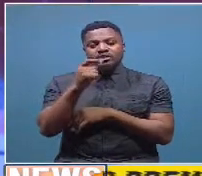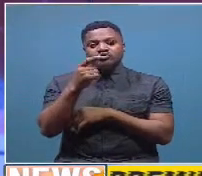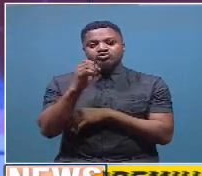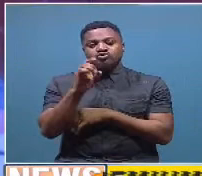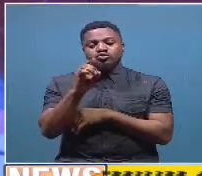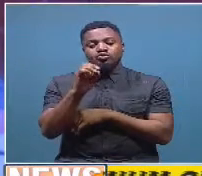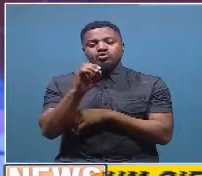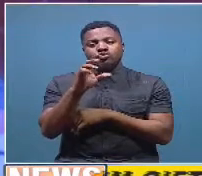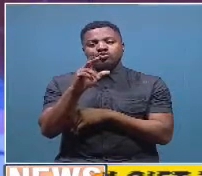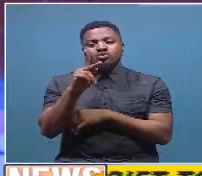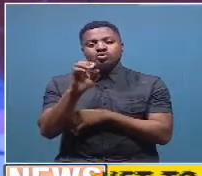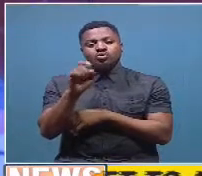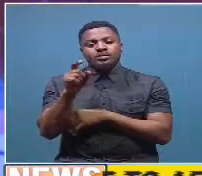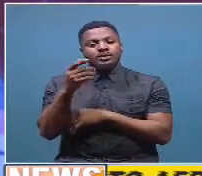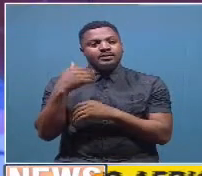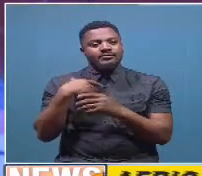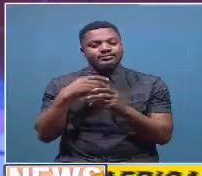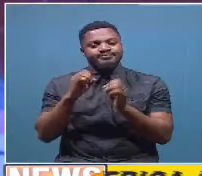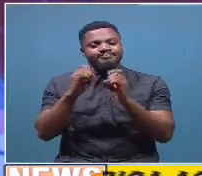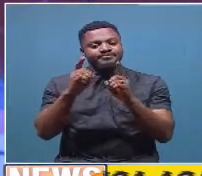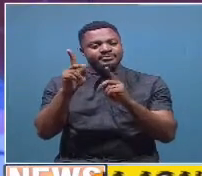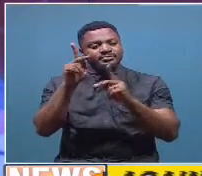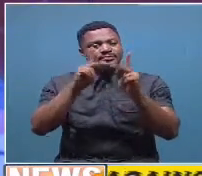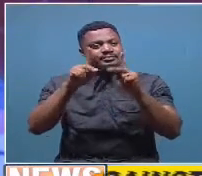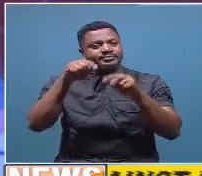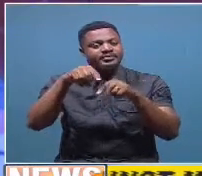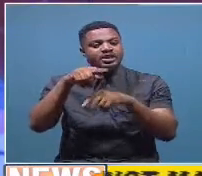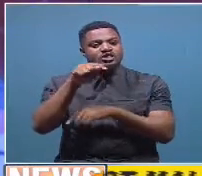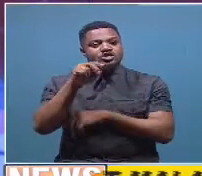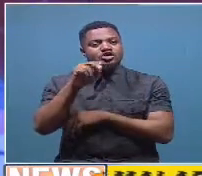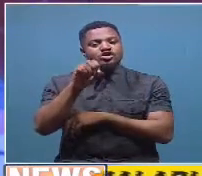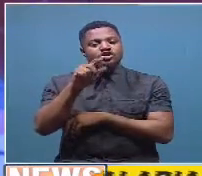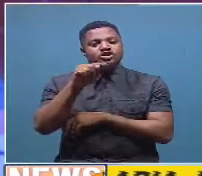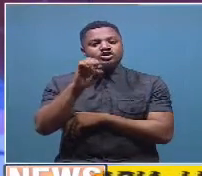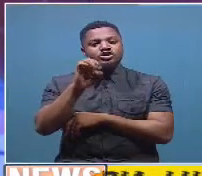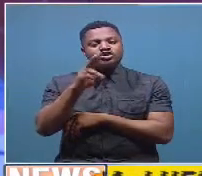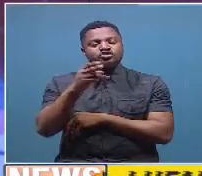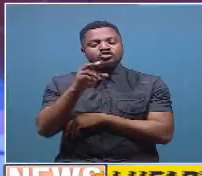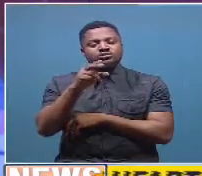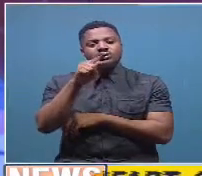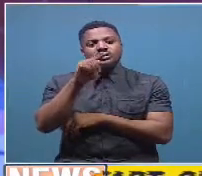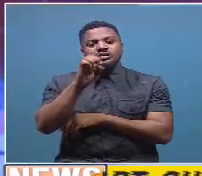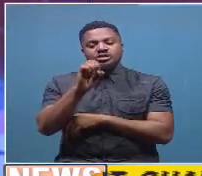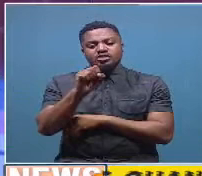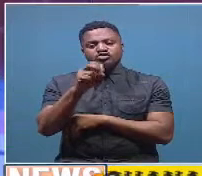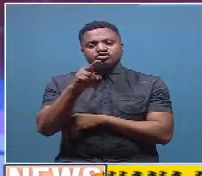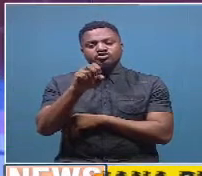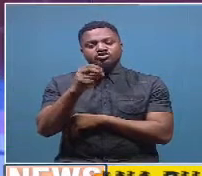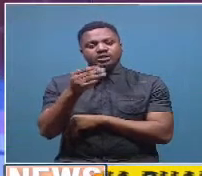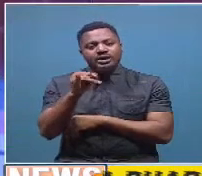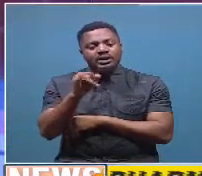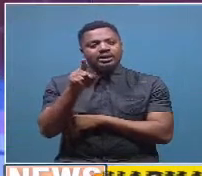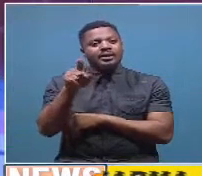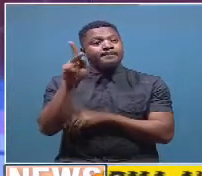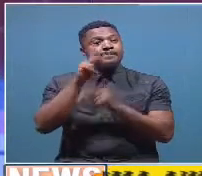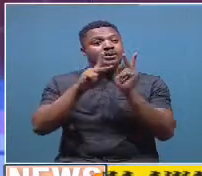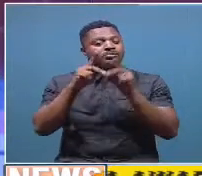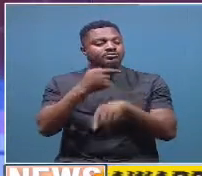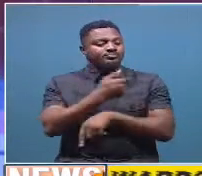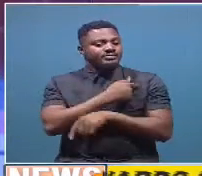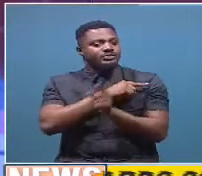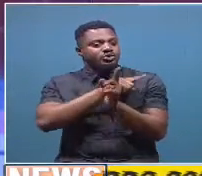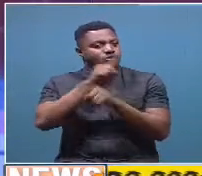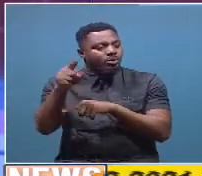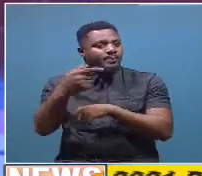Health Directorate has been educating residents of Teshi about the safety of the COVID-19 vaccines to